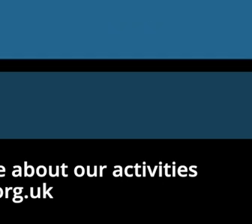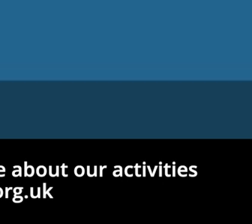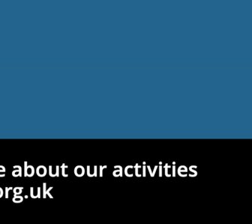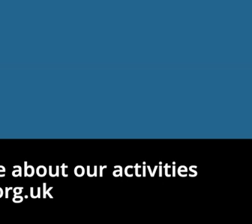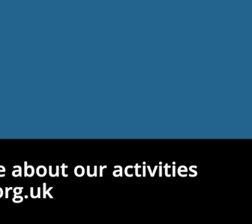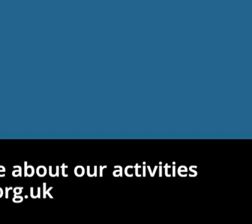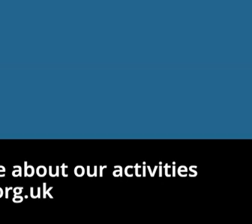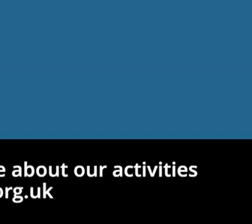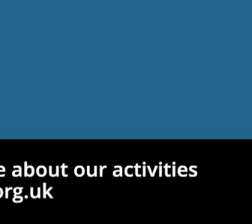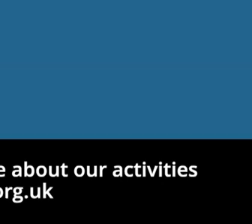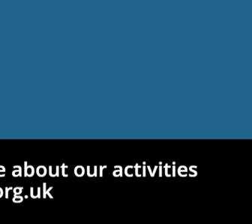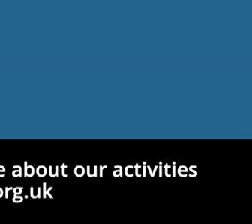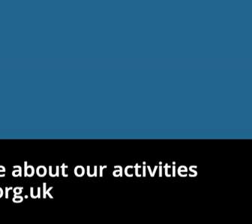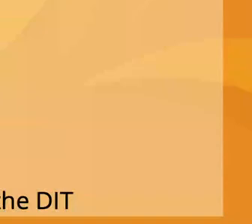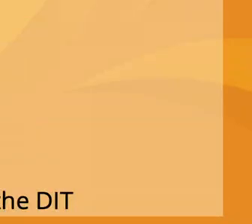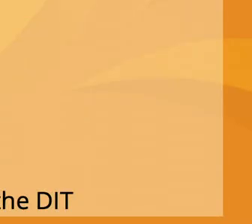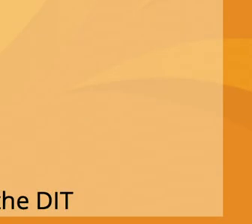www.liberalhistory.org.uk.